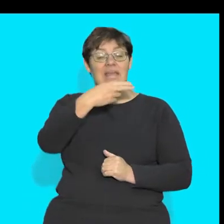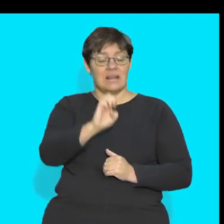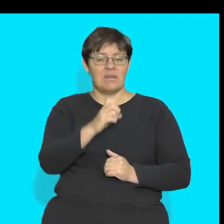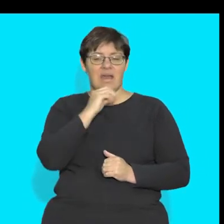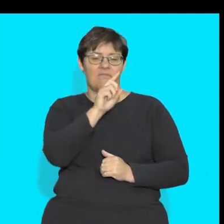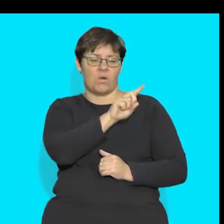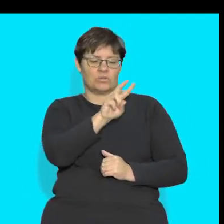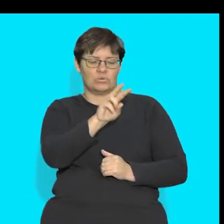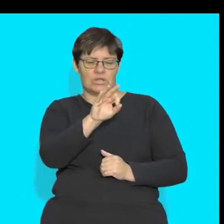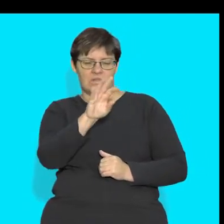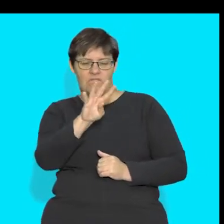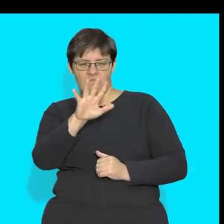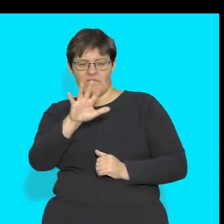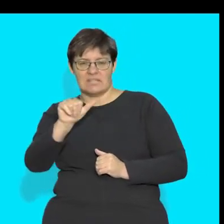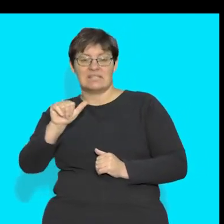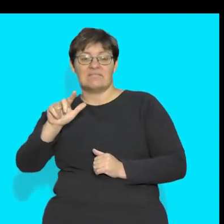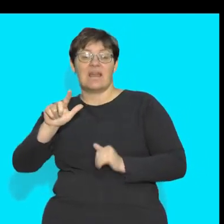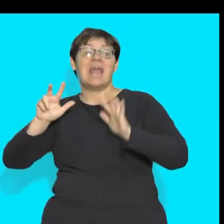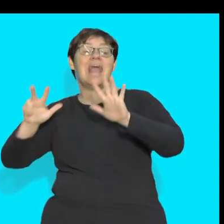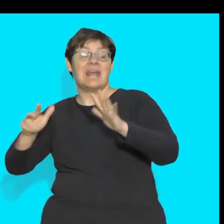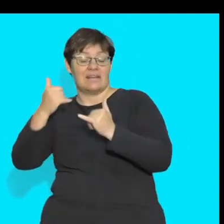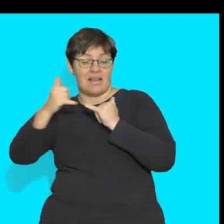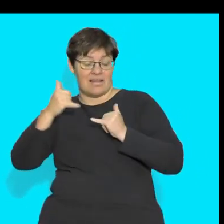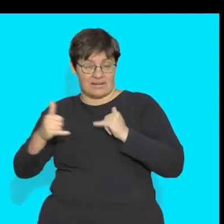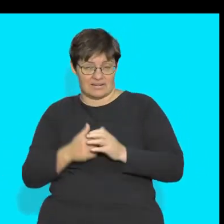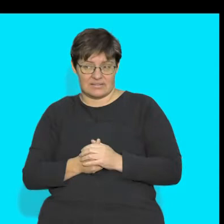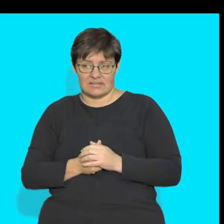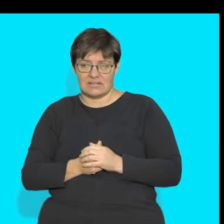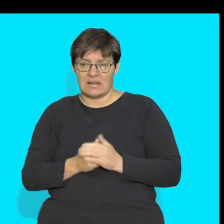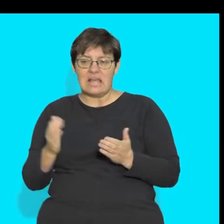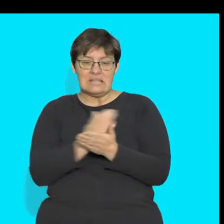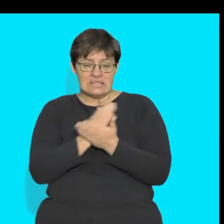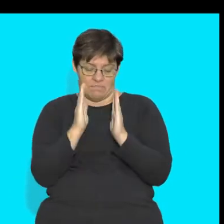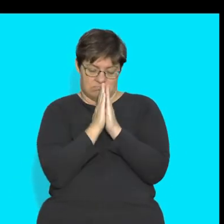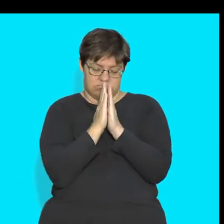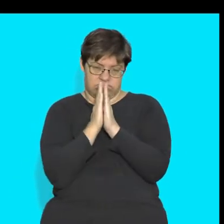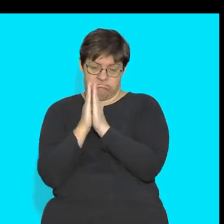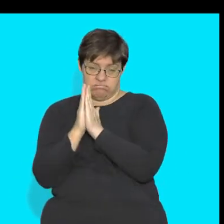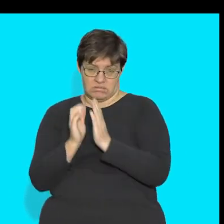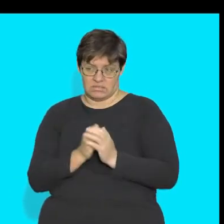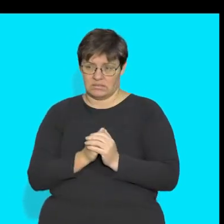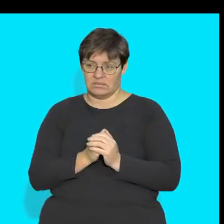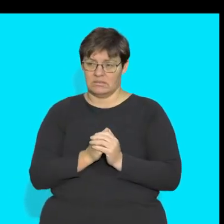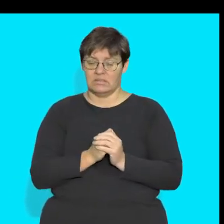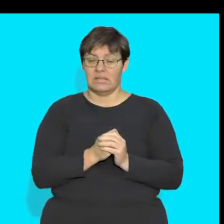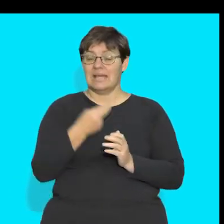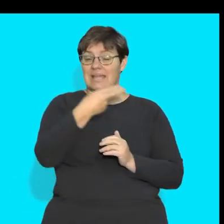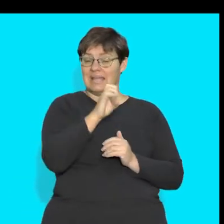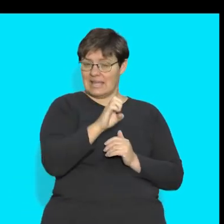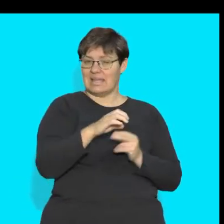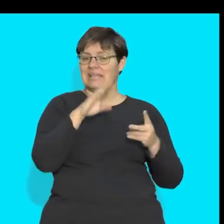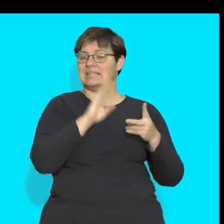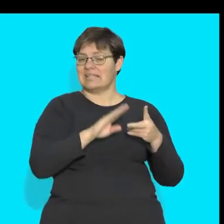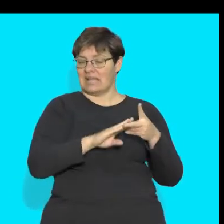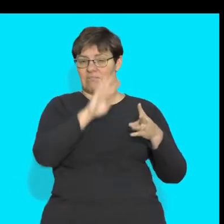Helium's now got 1, 2, 3, 4, 5, 6, 7, 8 lines, and a couple of them are quite close together. Helium's the